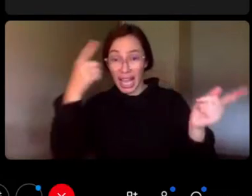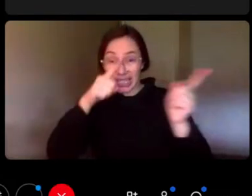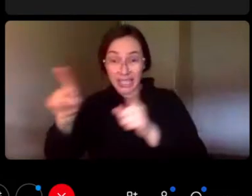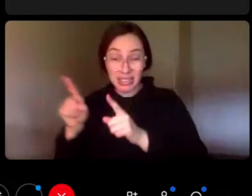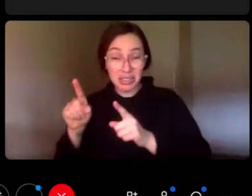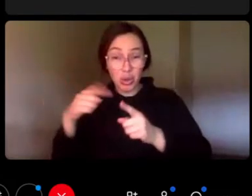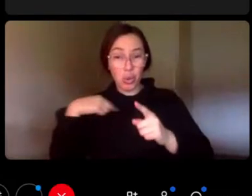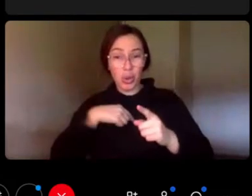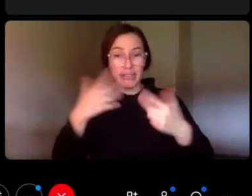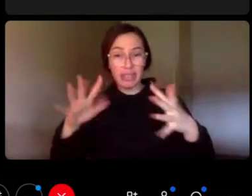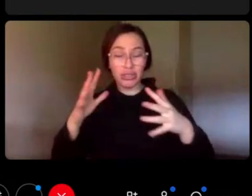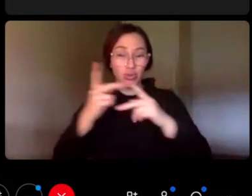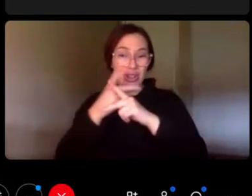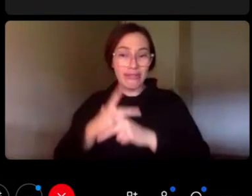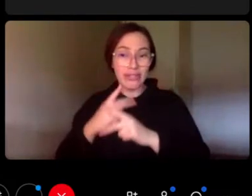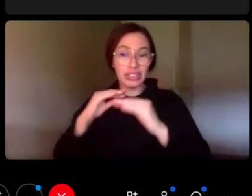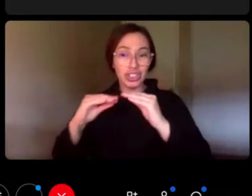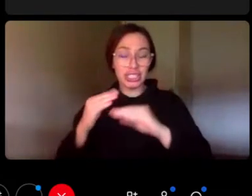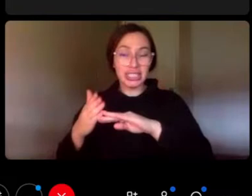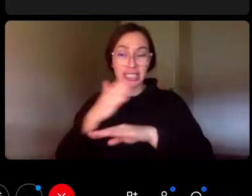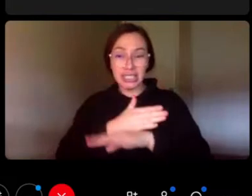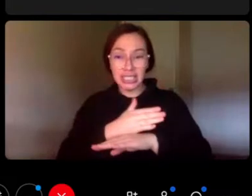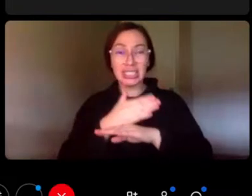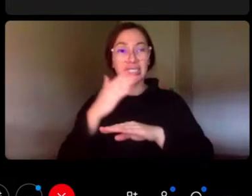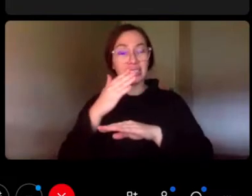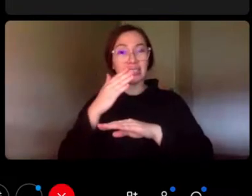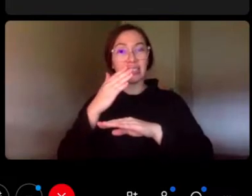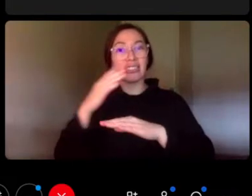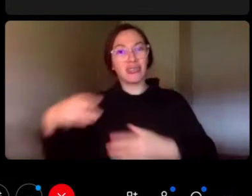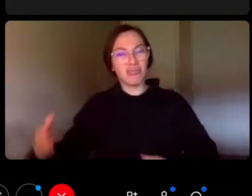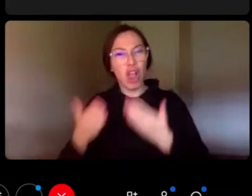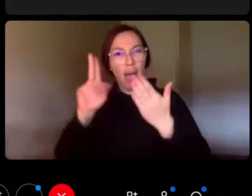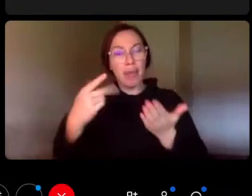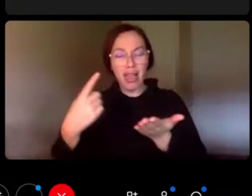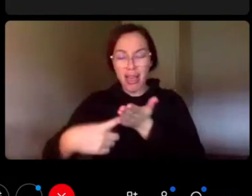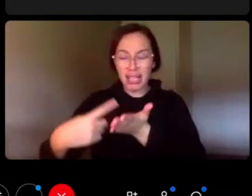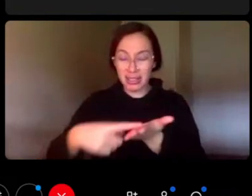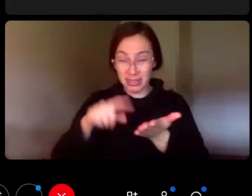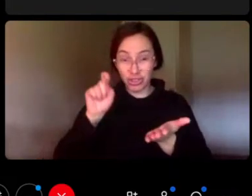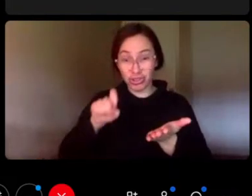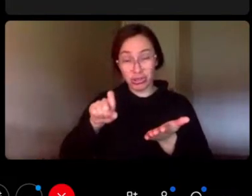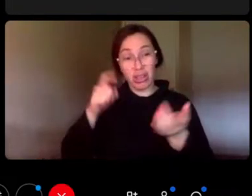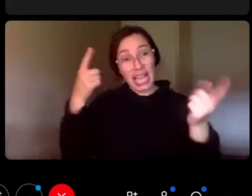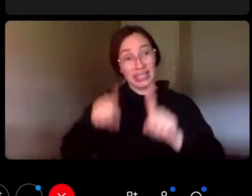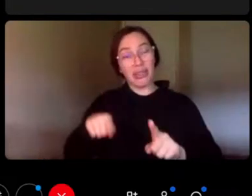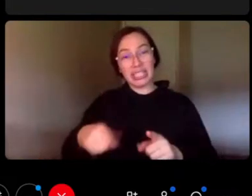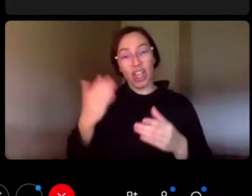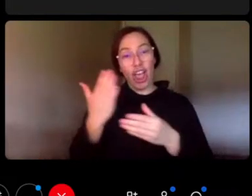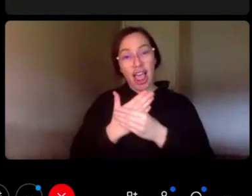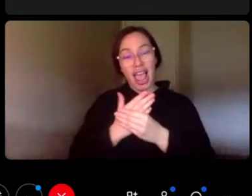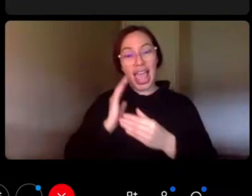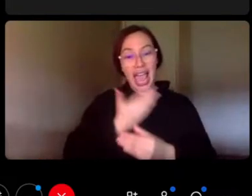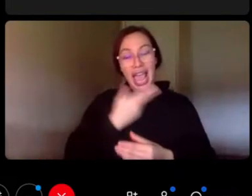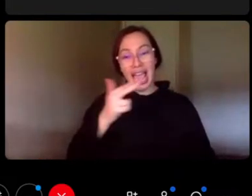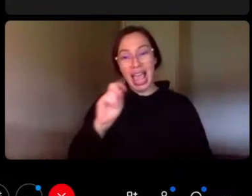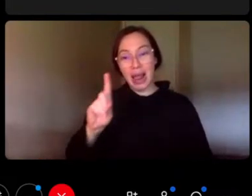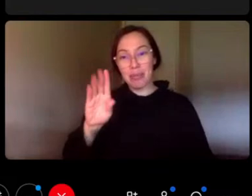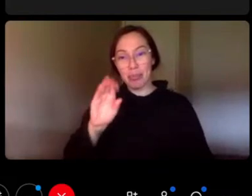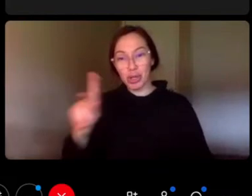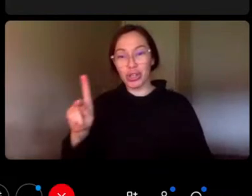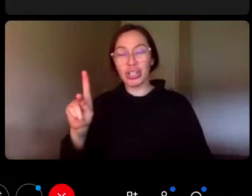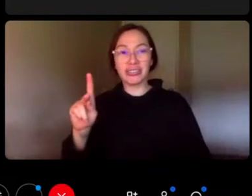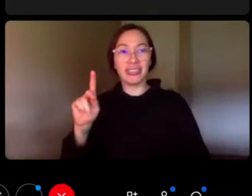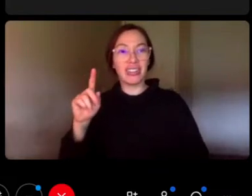done some revisions. We're bringing this back for second consideration. Is there consensus from the board that this is our handbook? Doesn't really require